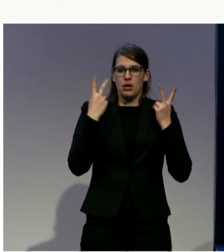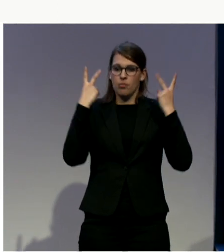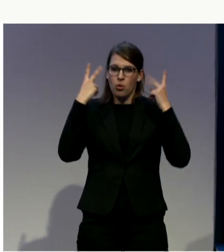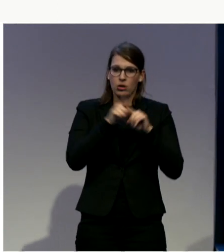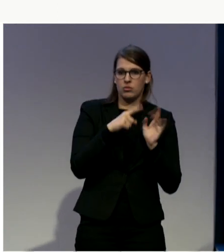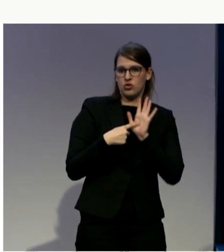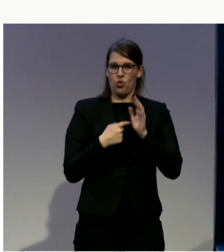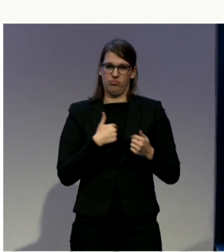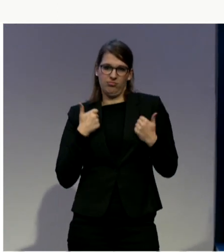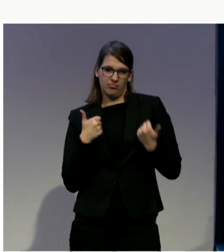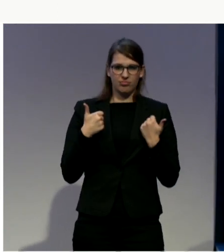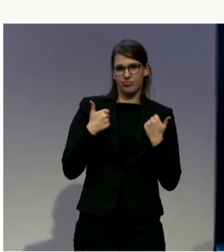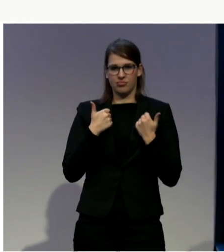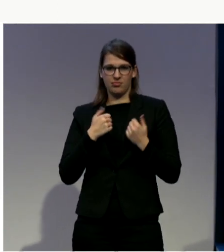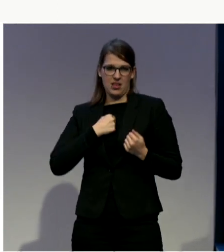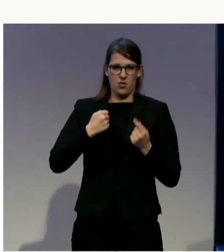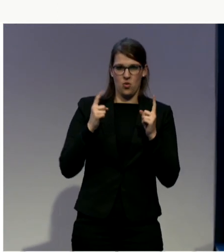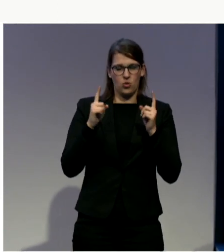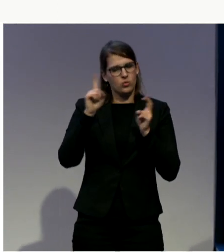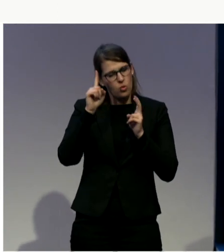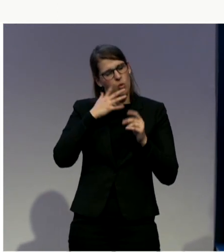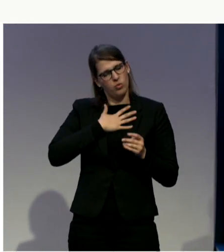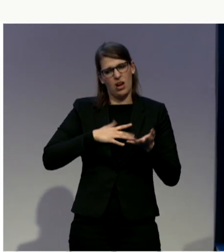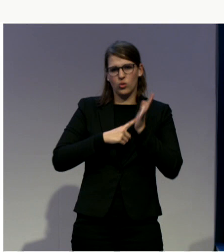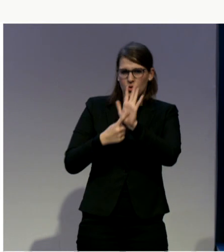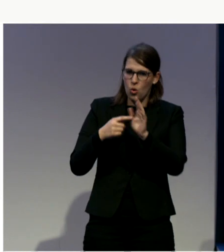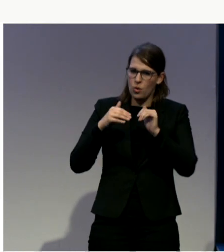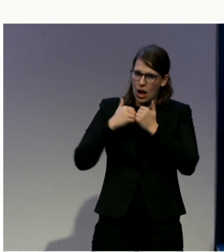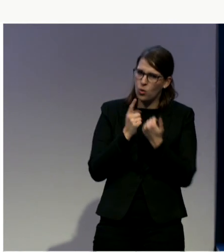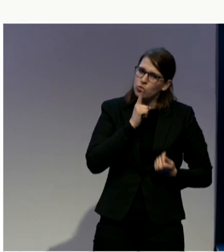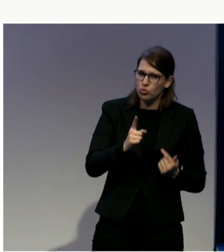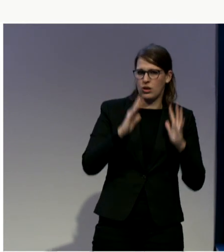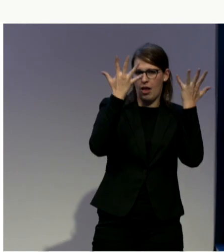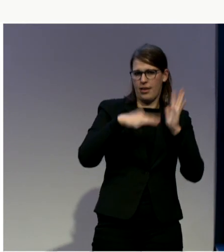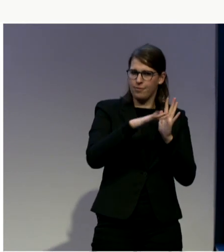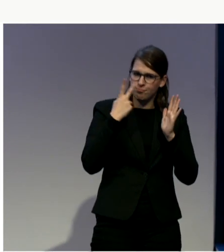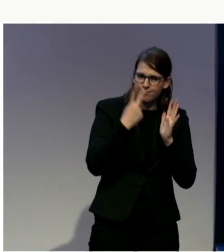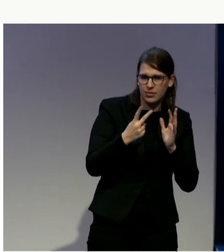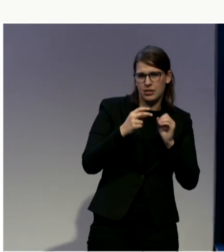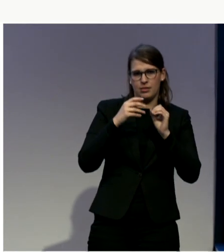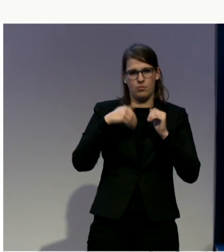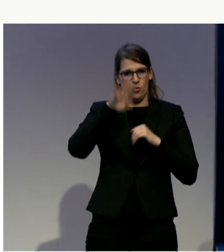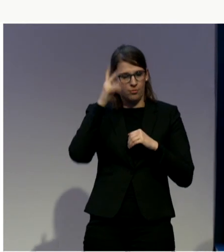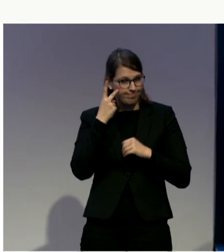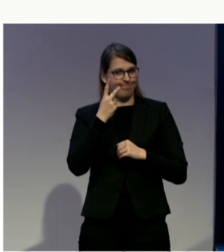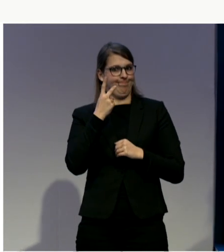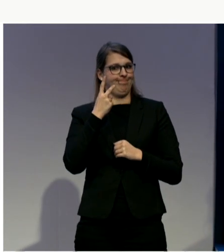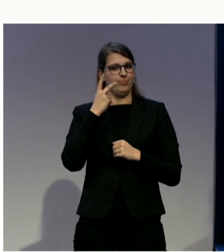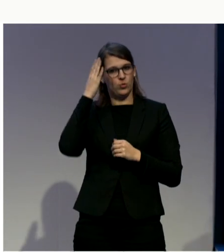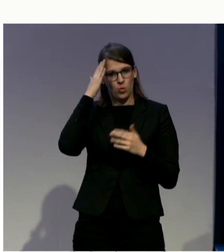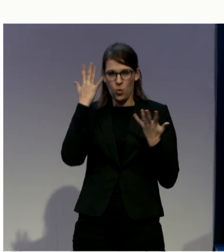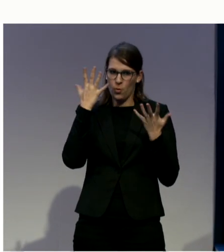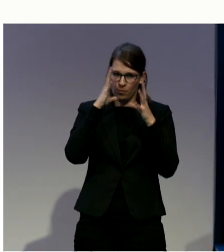are first-person films. Our favorite films are ones where the drama is not the disability, but rather includes disability in the